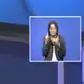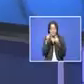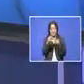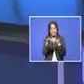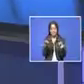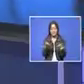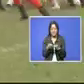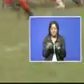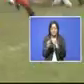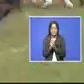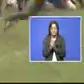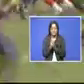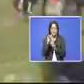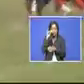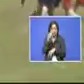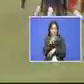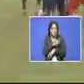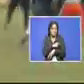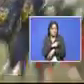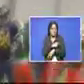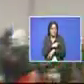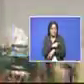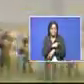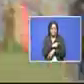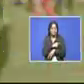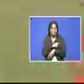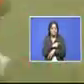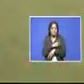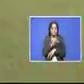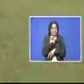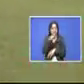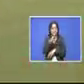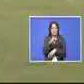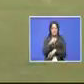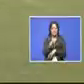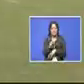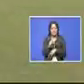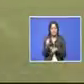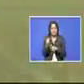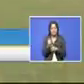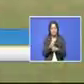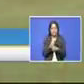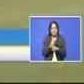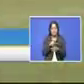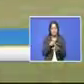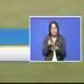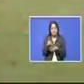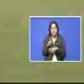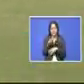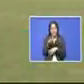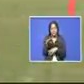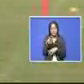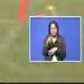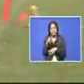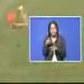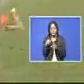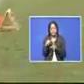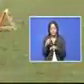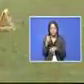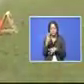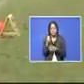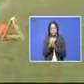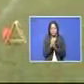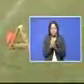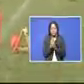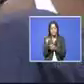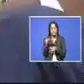breakdown. Benson, the Jets crushed the pros/amateurs 44-12. Your guys were stingy here today. You gave up a couple of